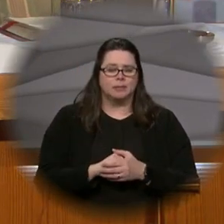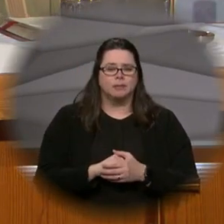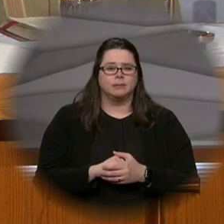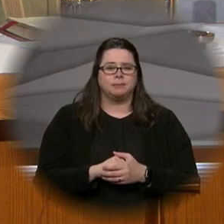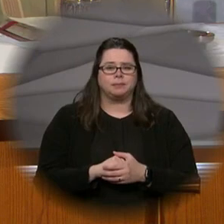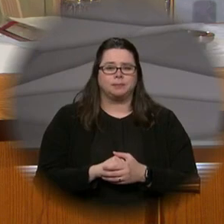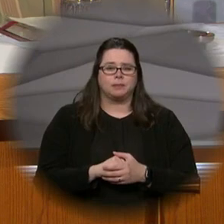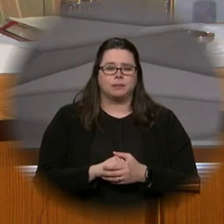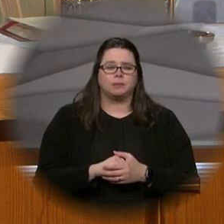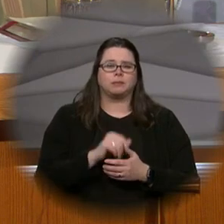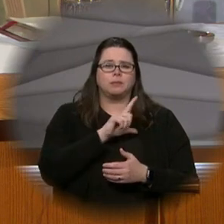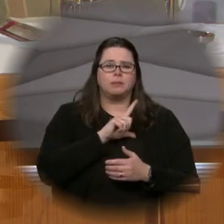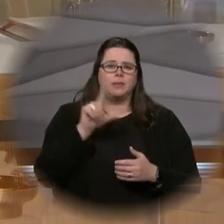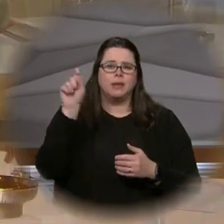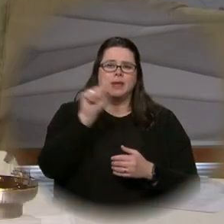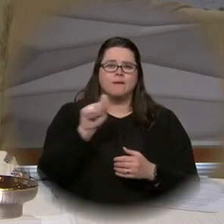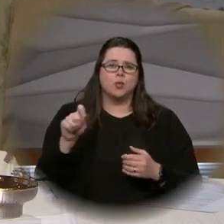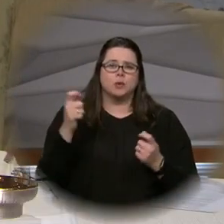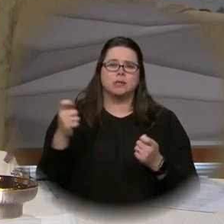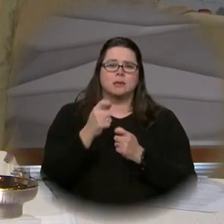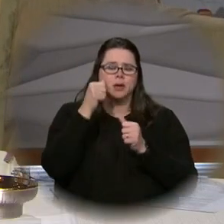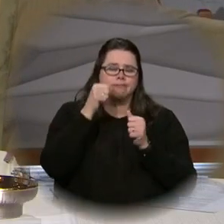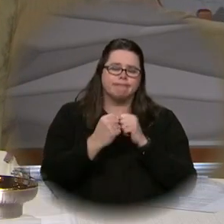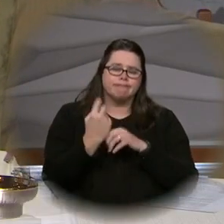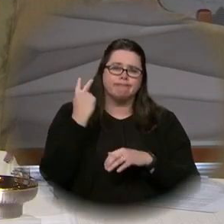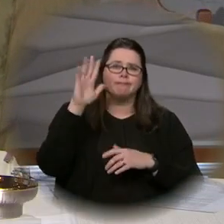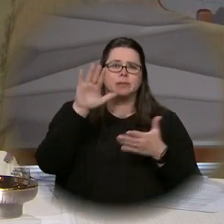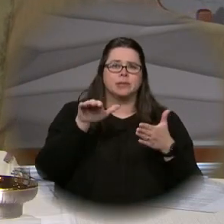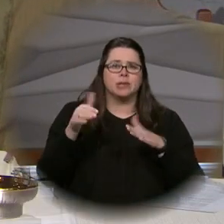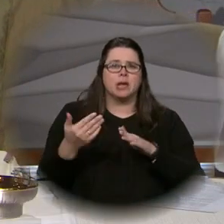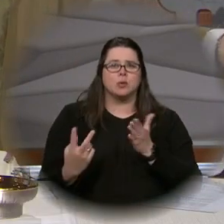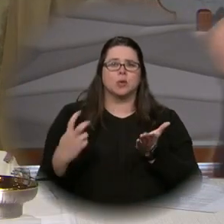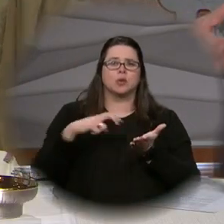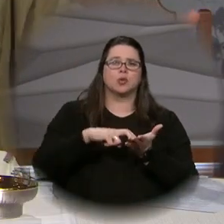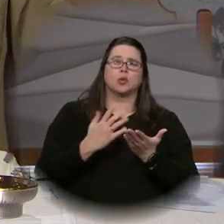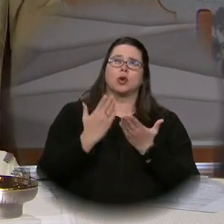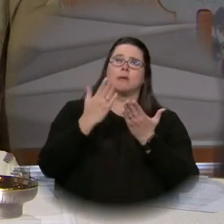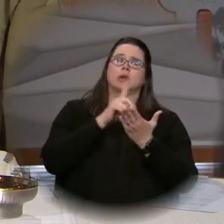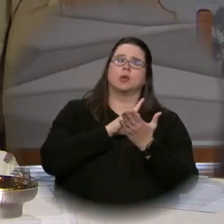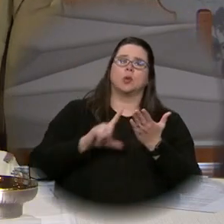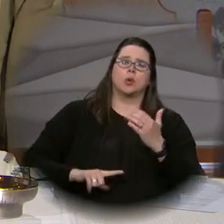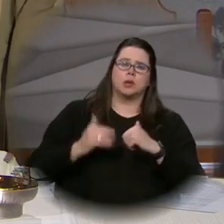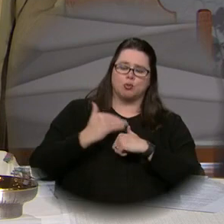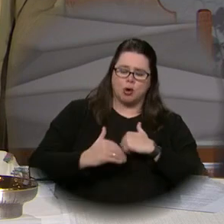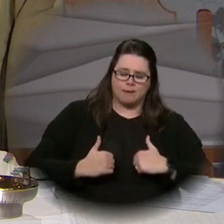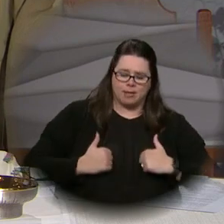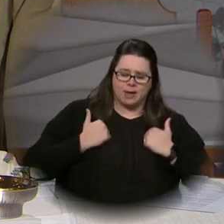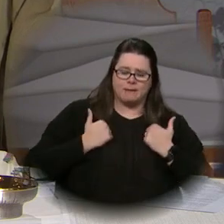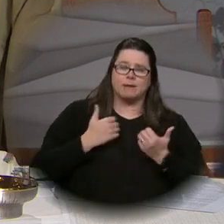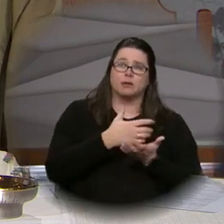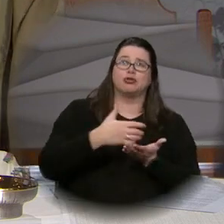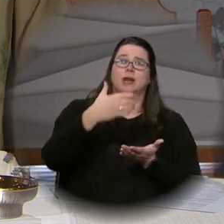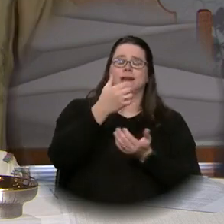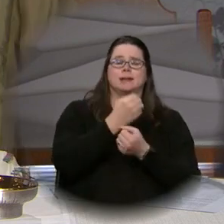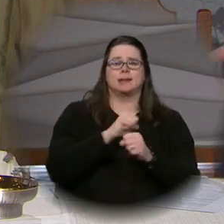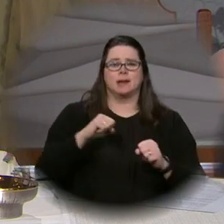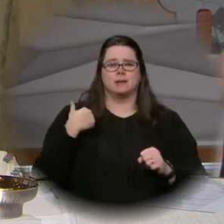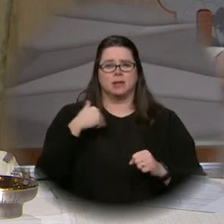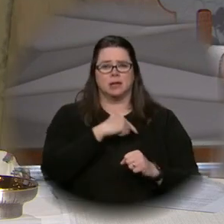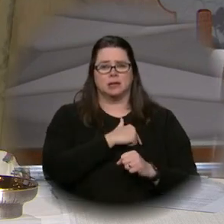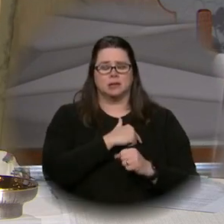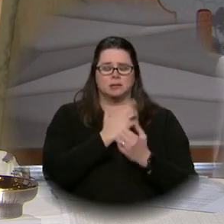again. Therefore, as we celebrate the memorial of his death and resurrection, we offer you, Lord, the bread of life and the chalice of